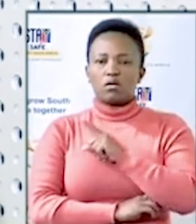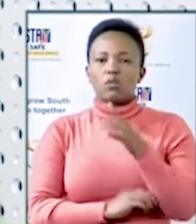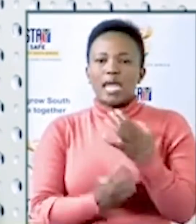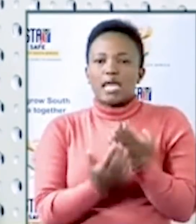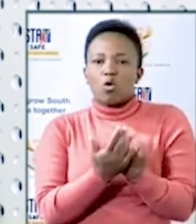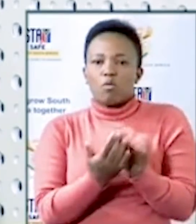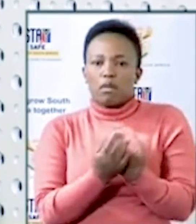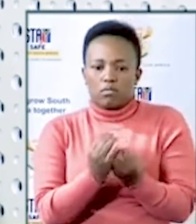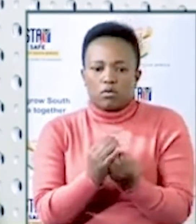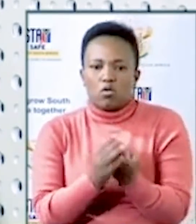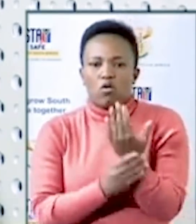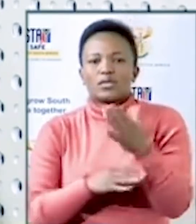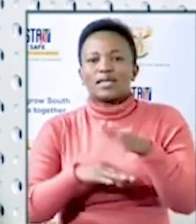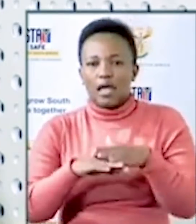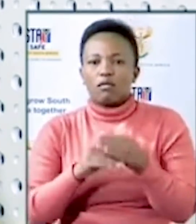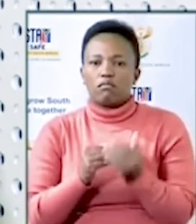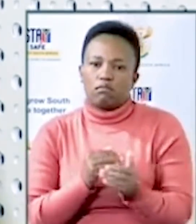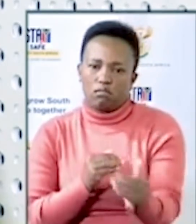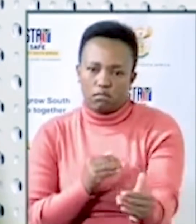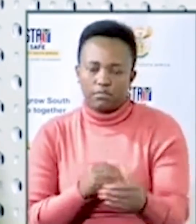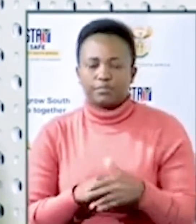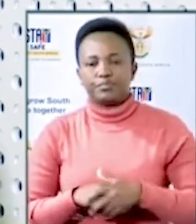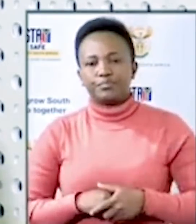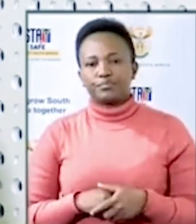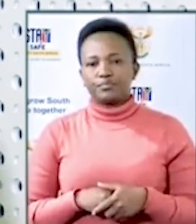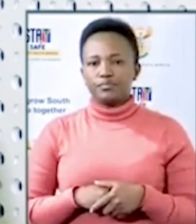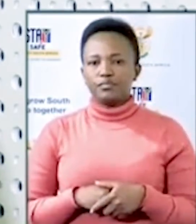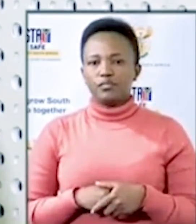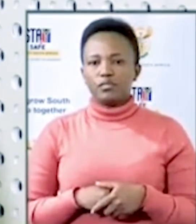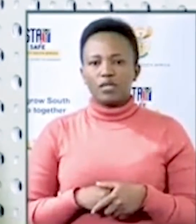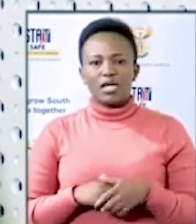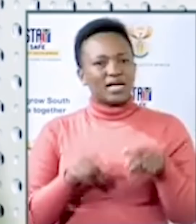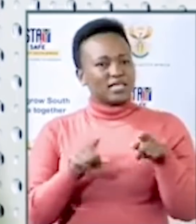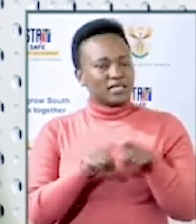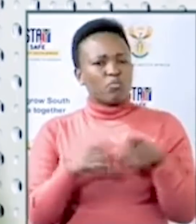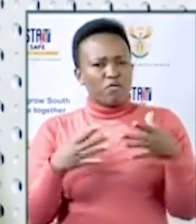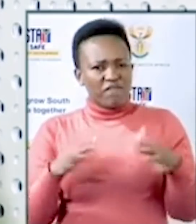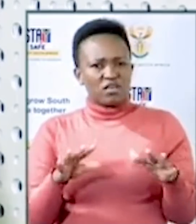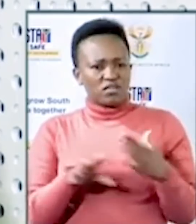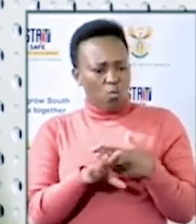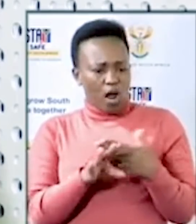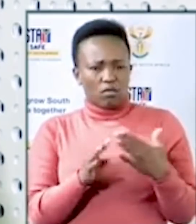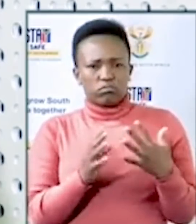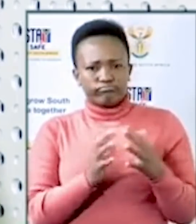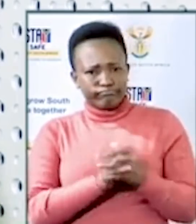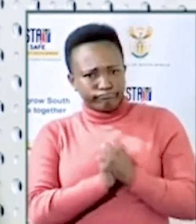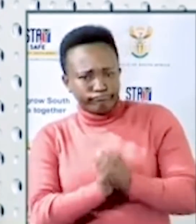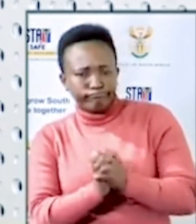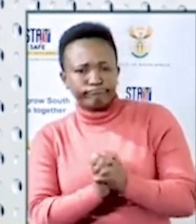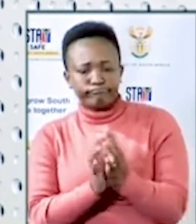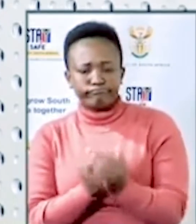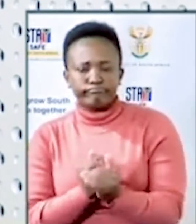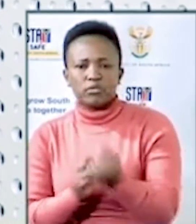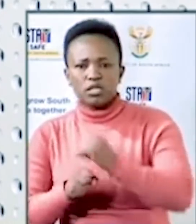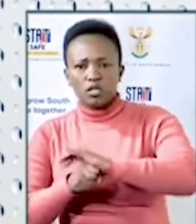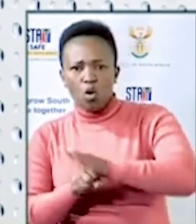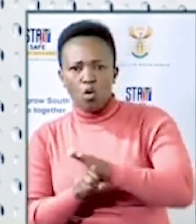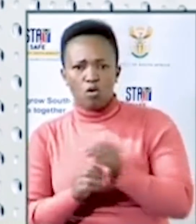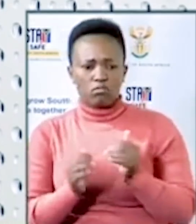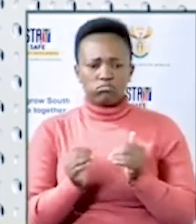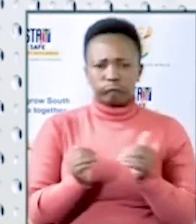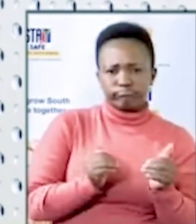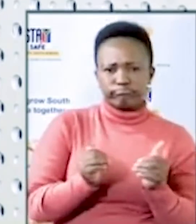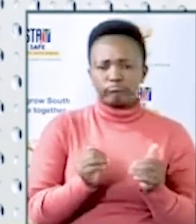economic growth. Just as we have toiled together to manage the pandemic, let us harness this same unity